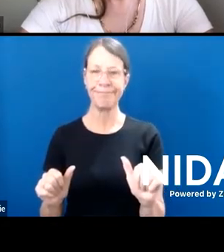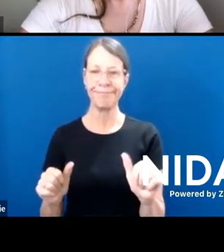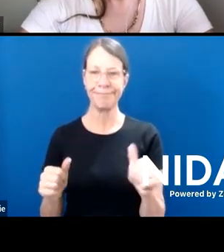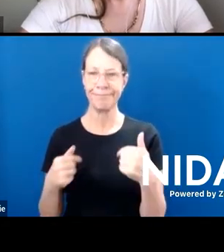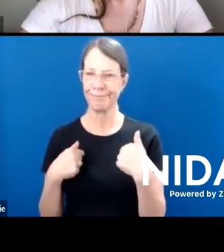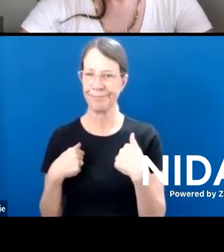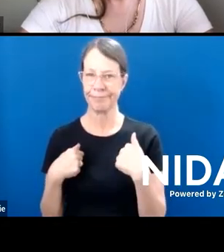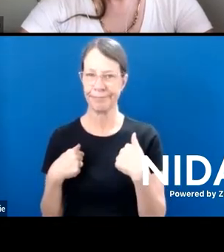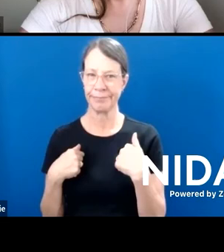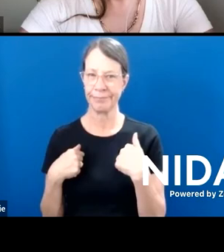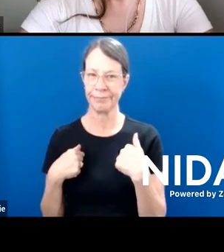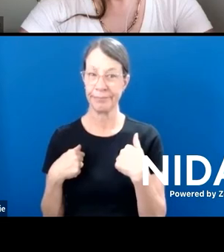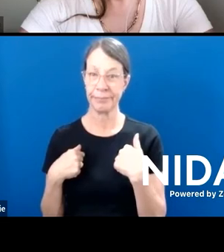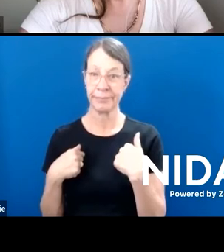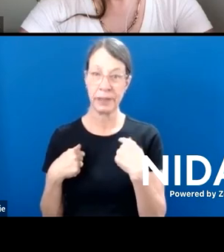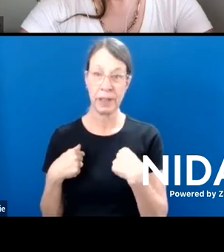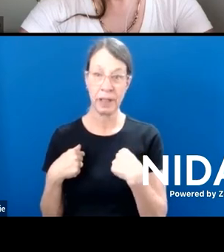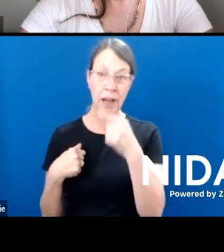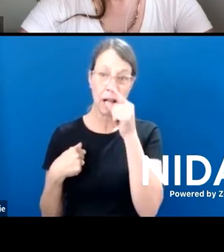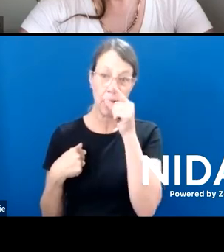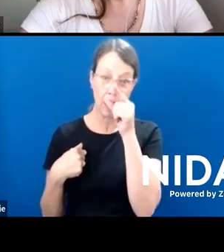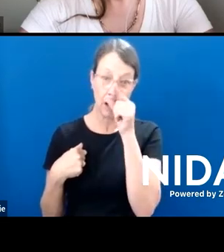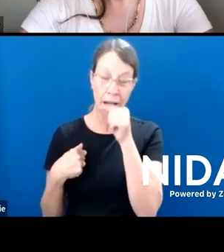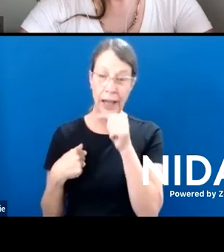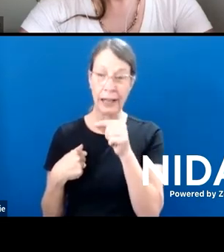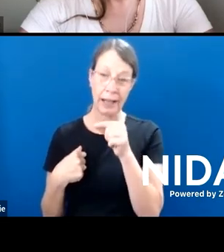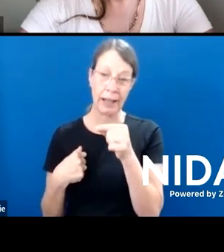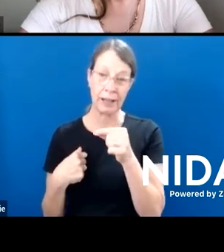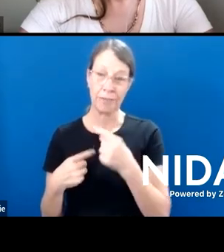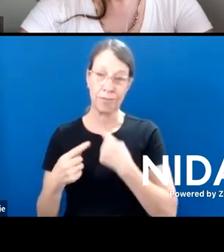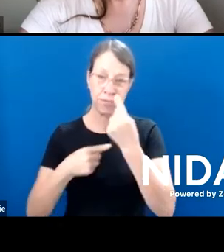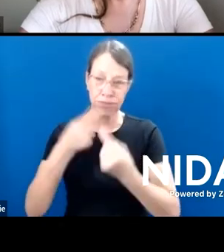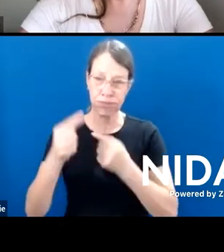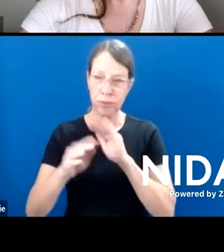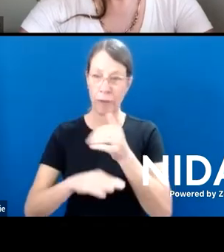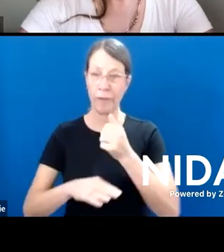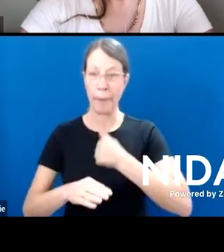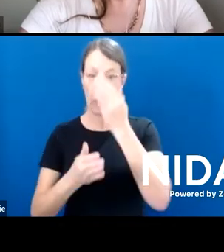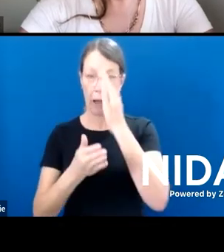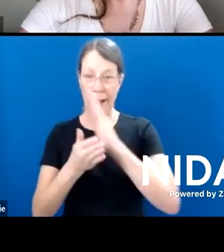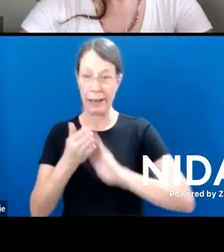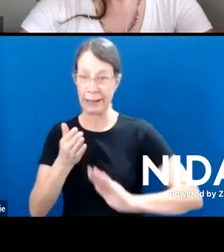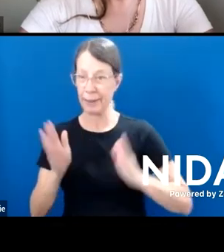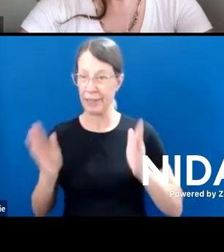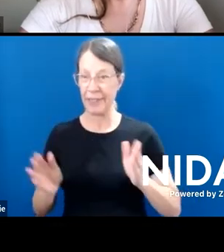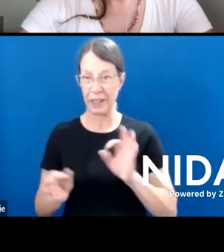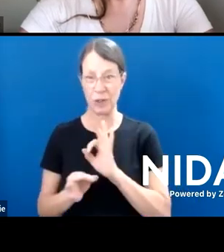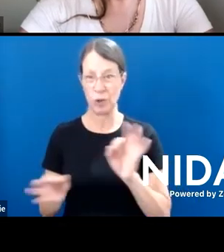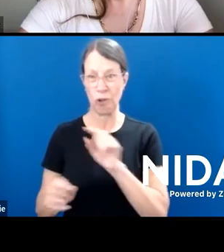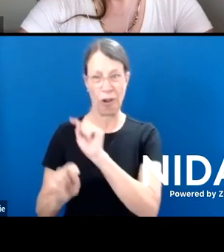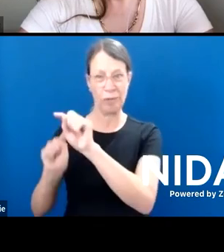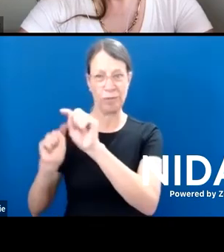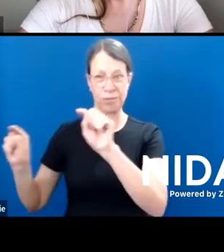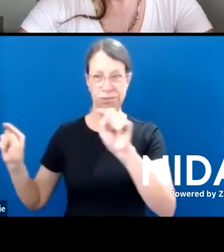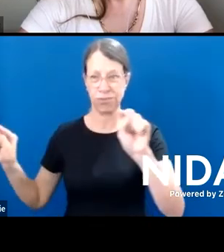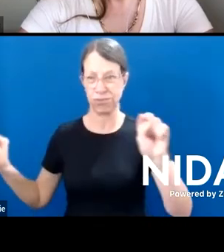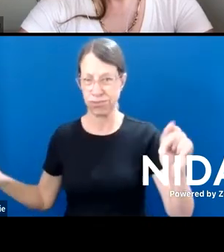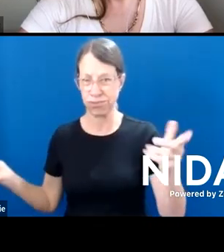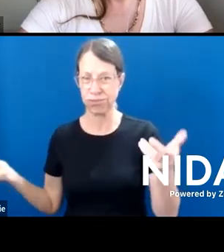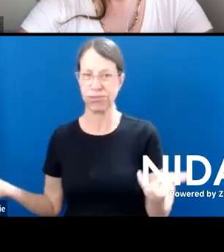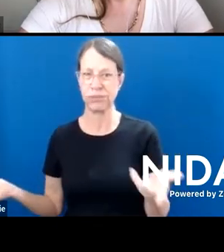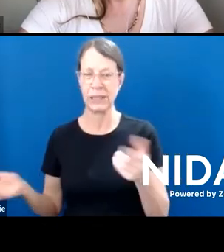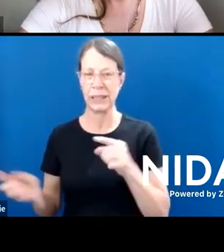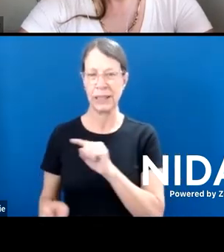I can only speak from my own experience. Please, you know,